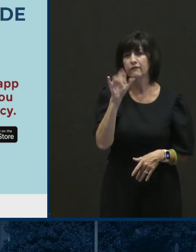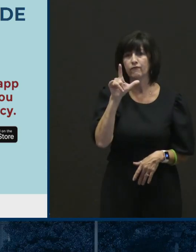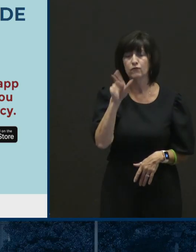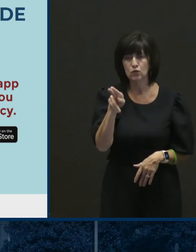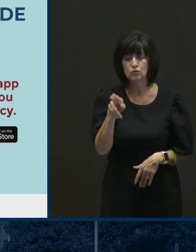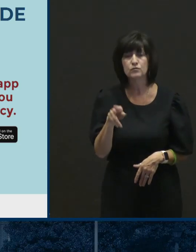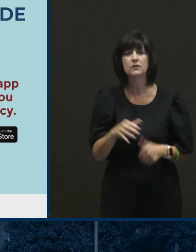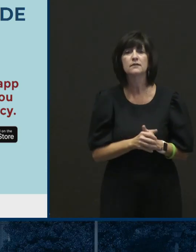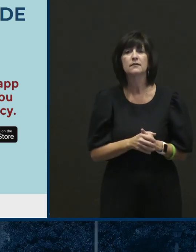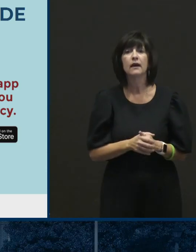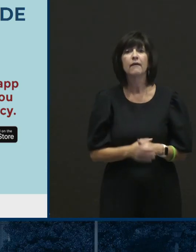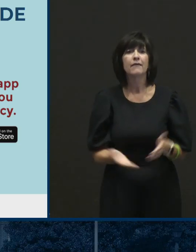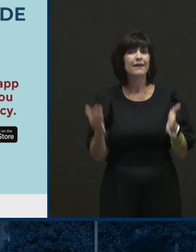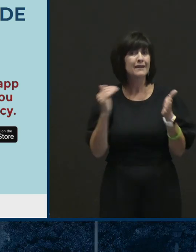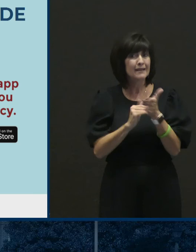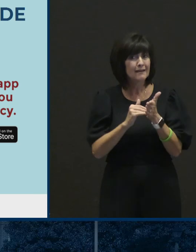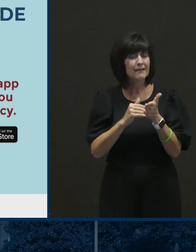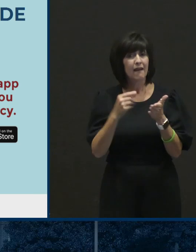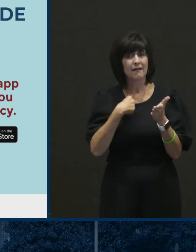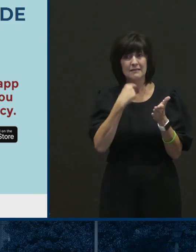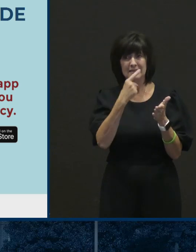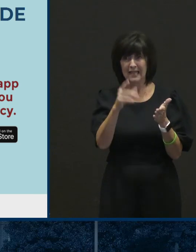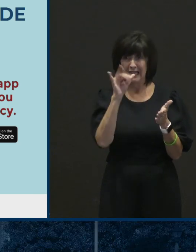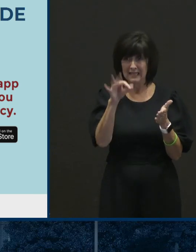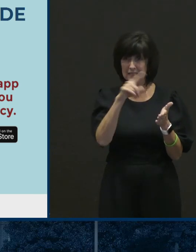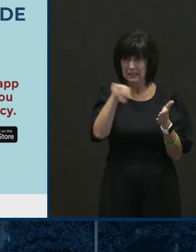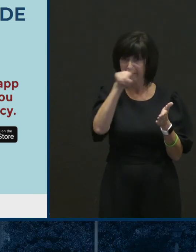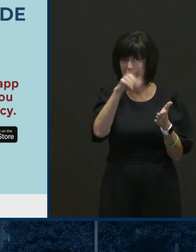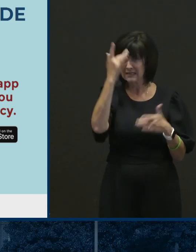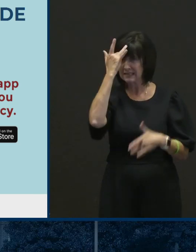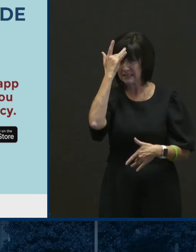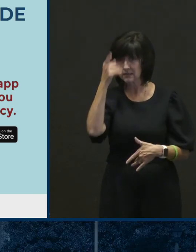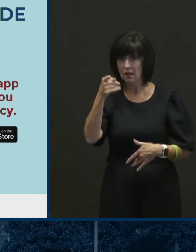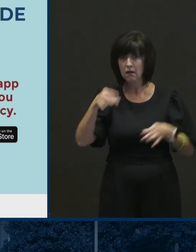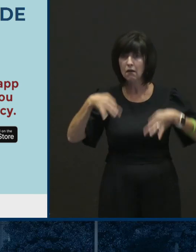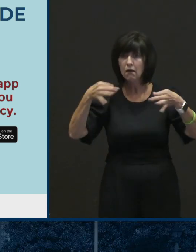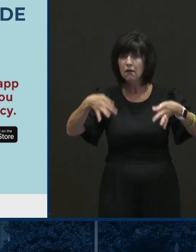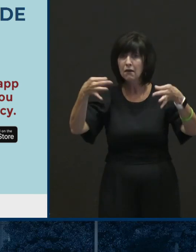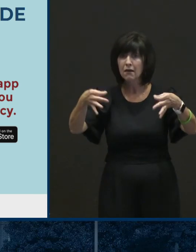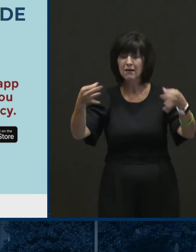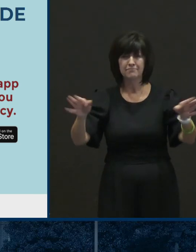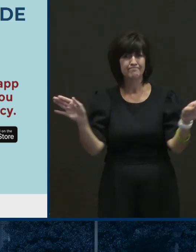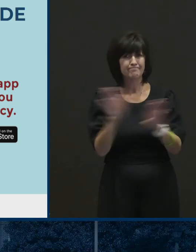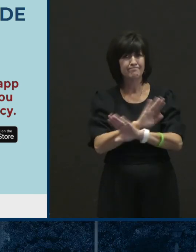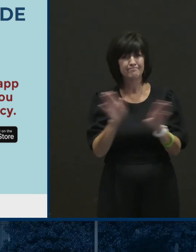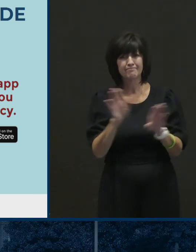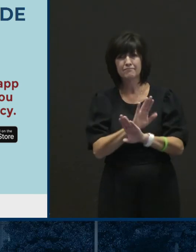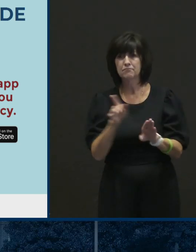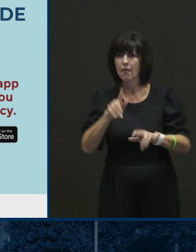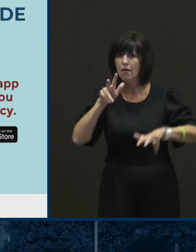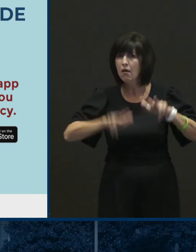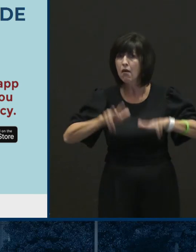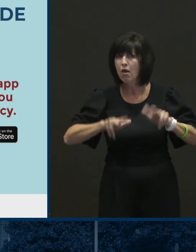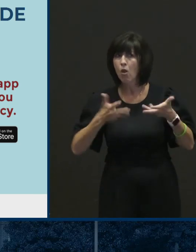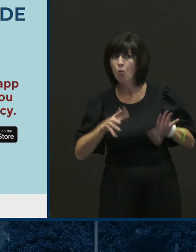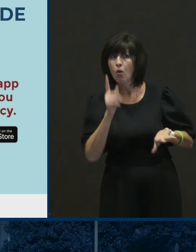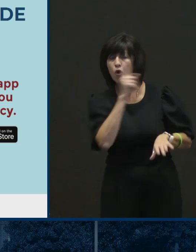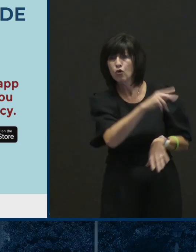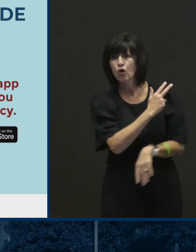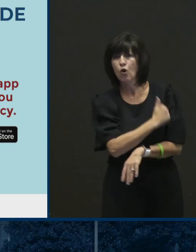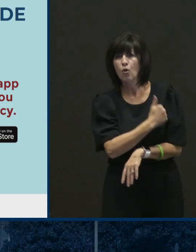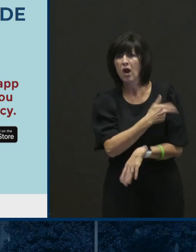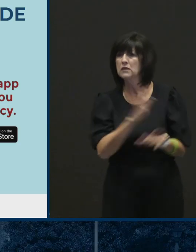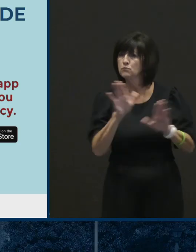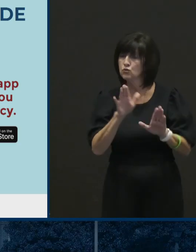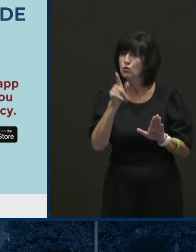care, make sure you avail yourself of it. The hospitals are telling me they're seeing a rise in acuity,